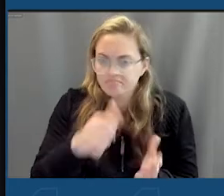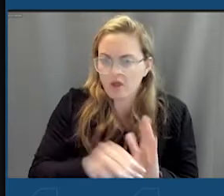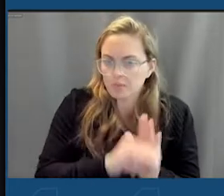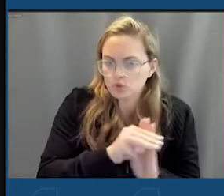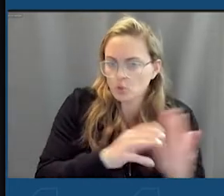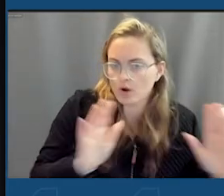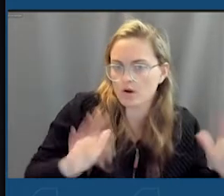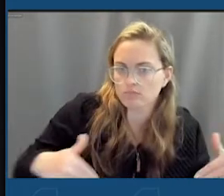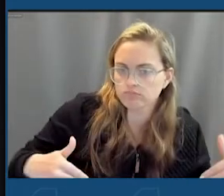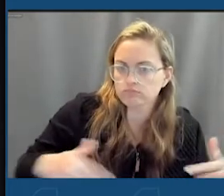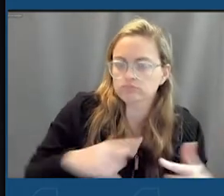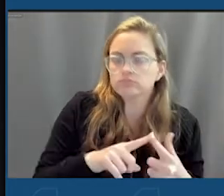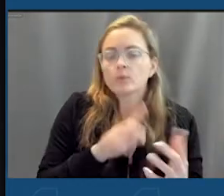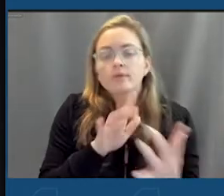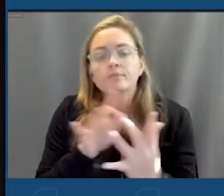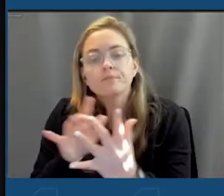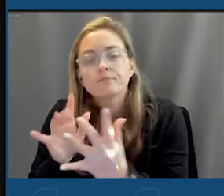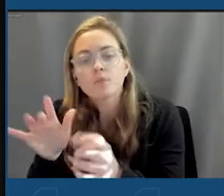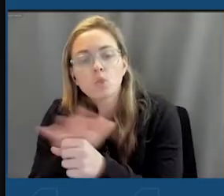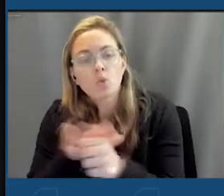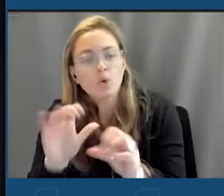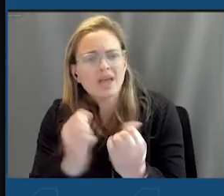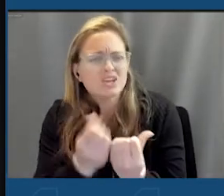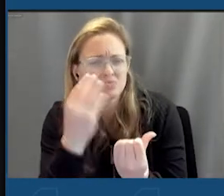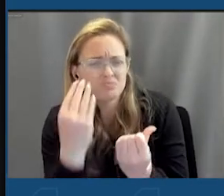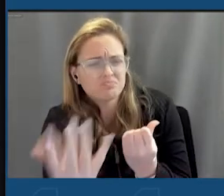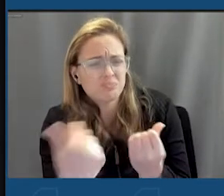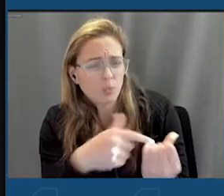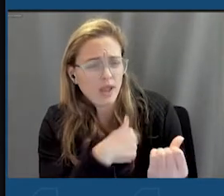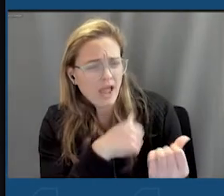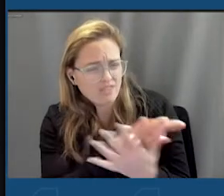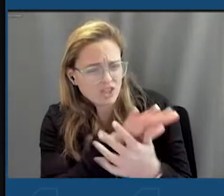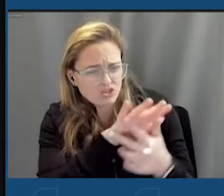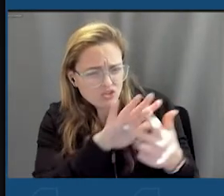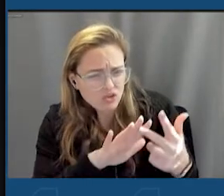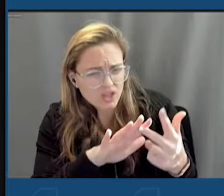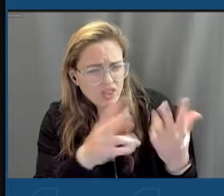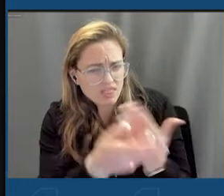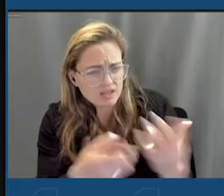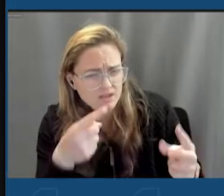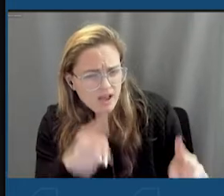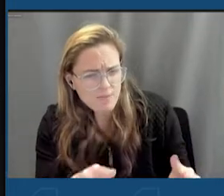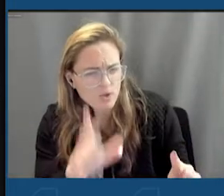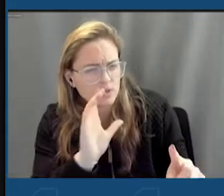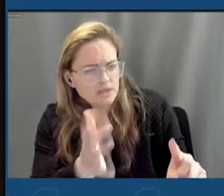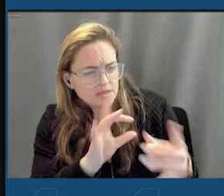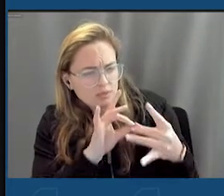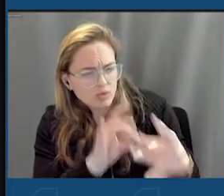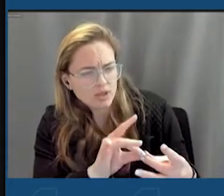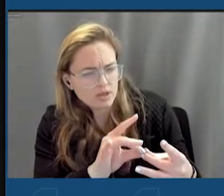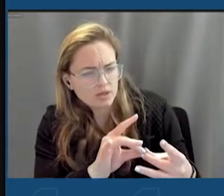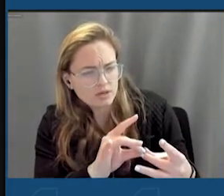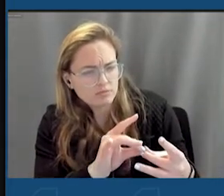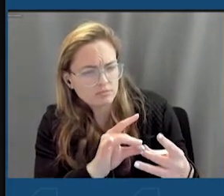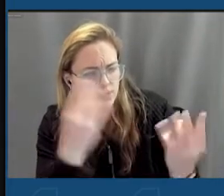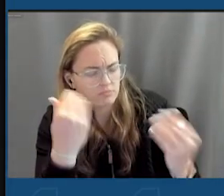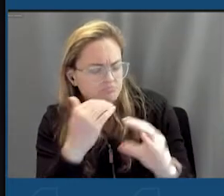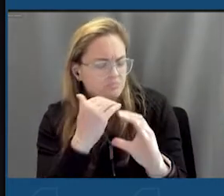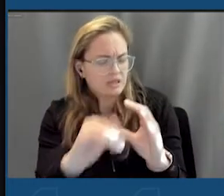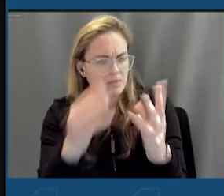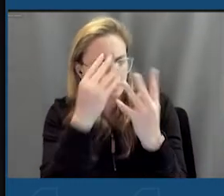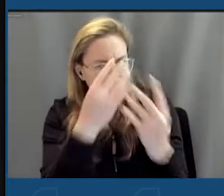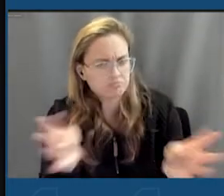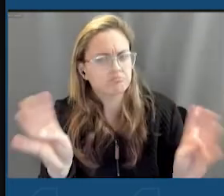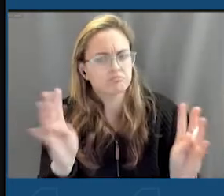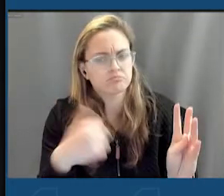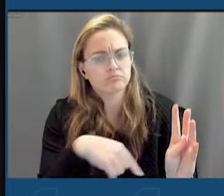for our local agencies and just said, hey, just so you guys know, we have these 3 burglaries that appear to be related. By putting out an email, we